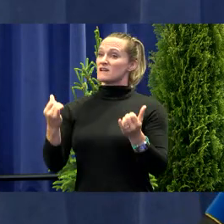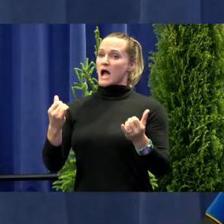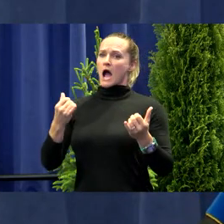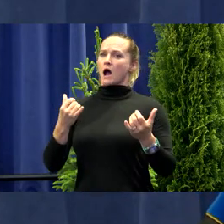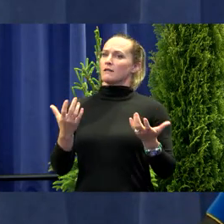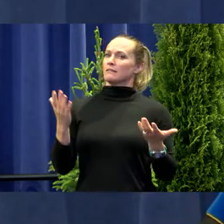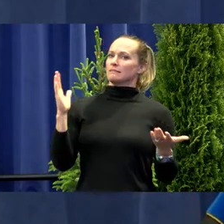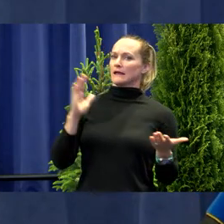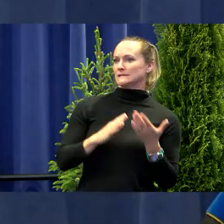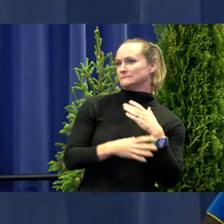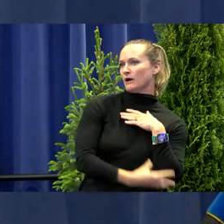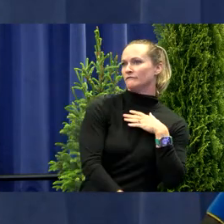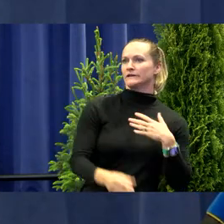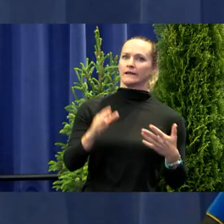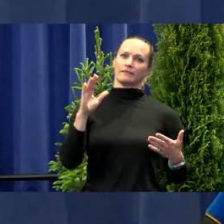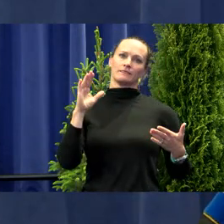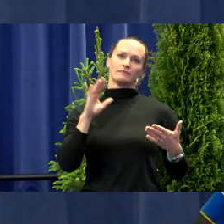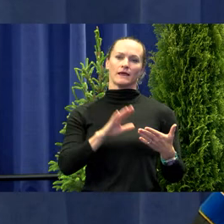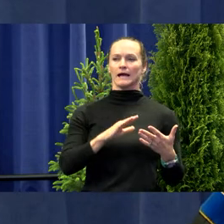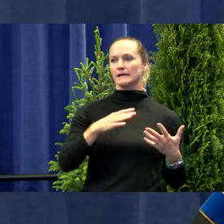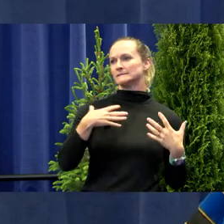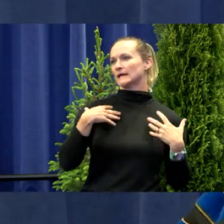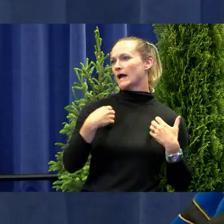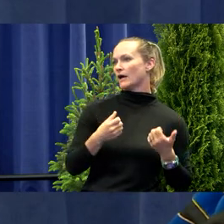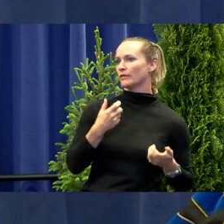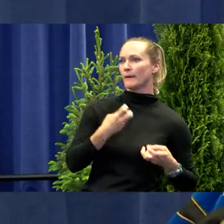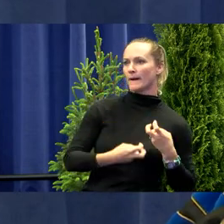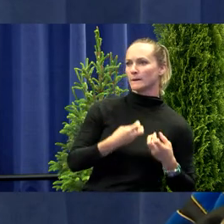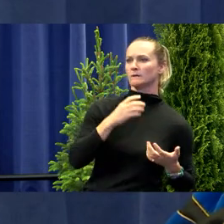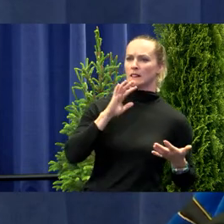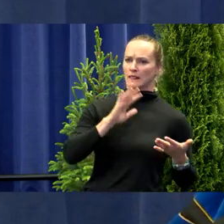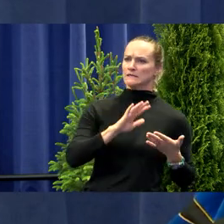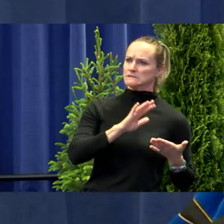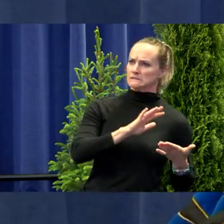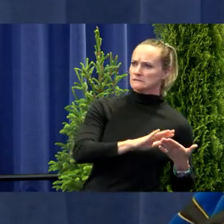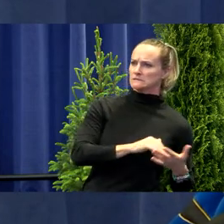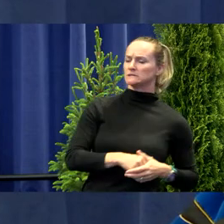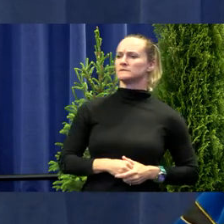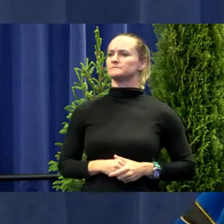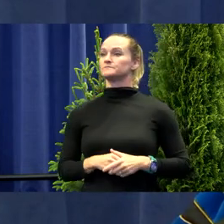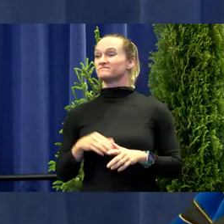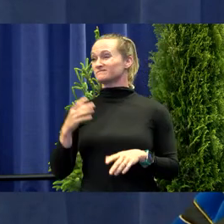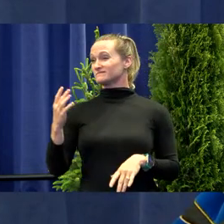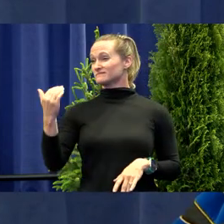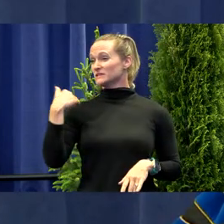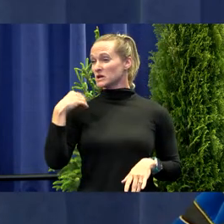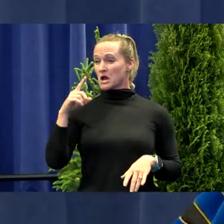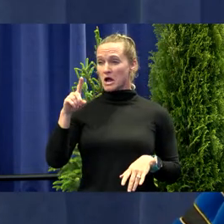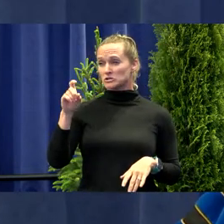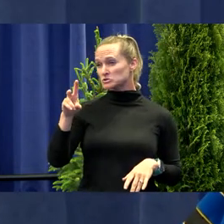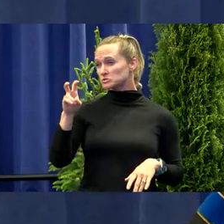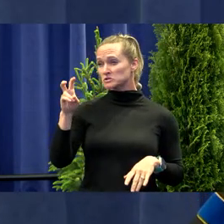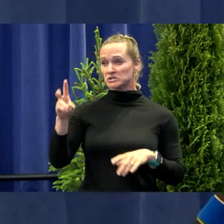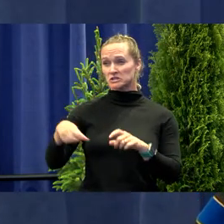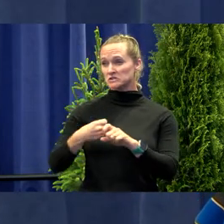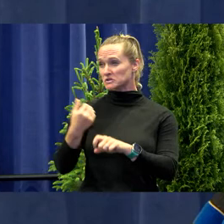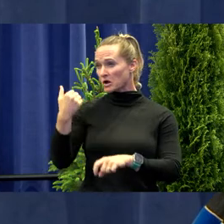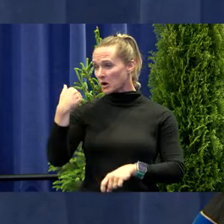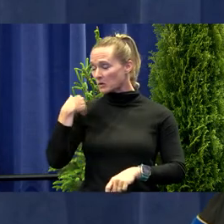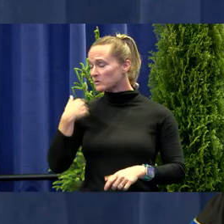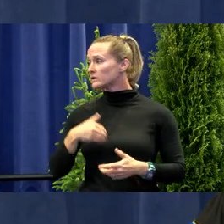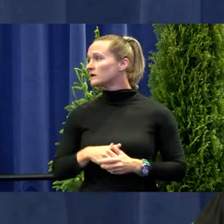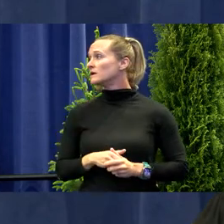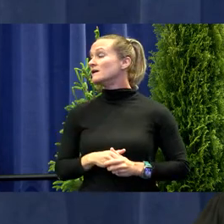Only two centuries ago, I'm an economic historian, and so that's a fairly short period of time for me, the average